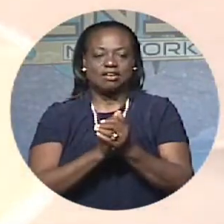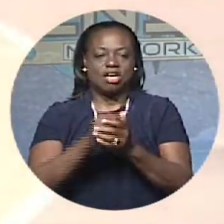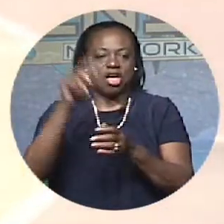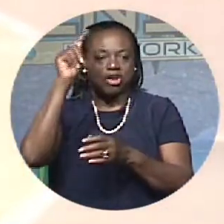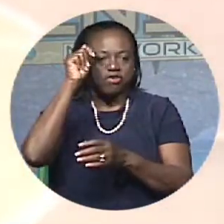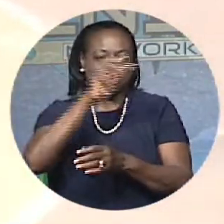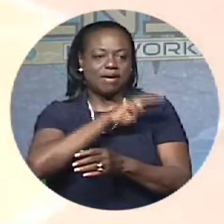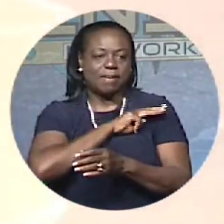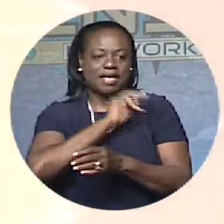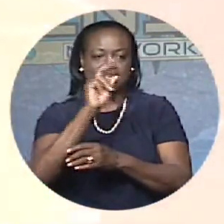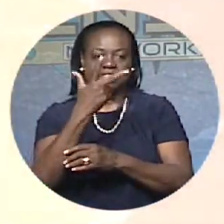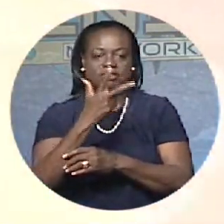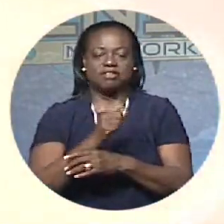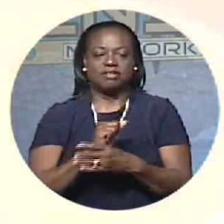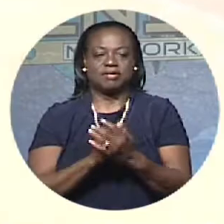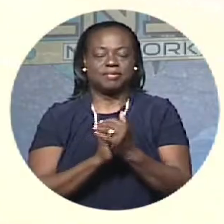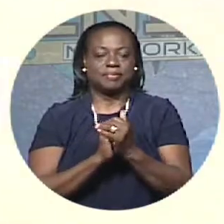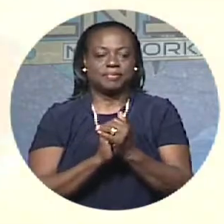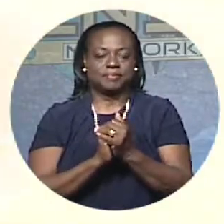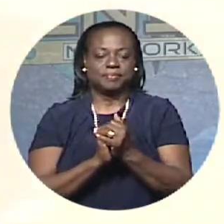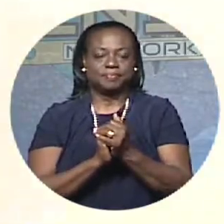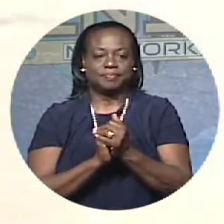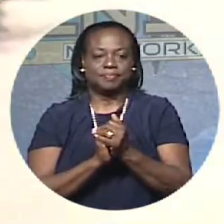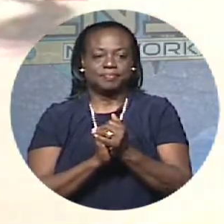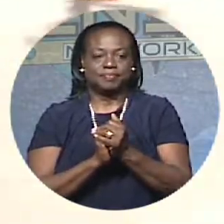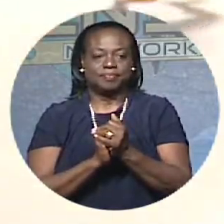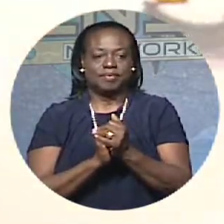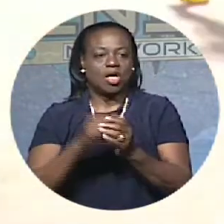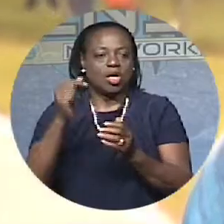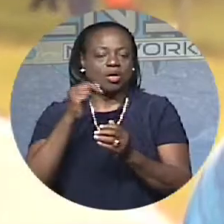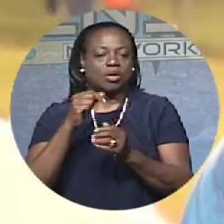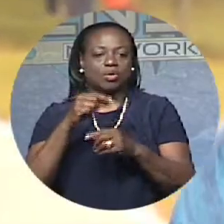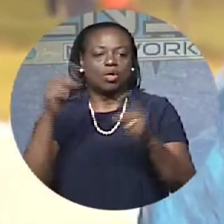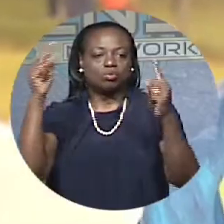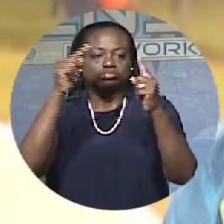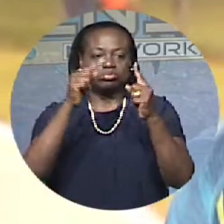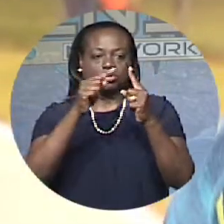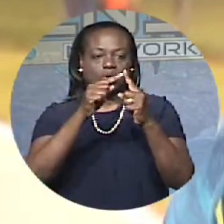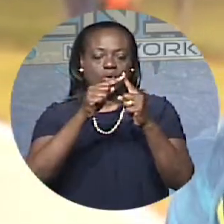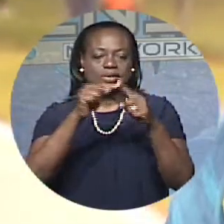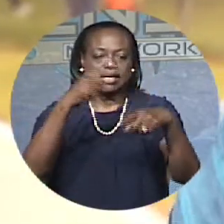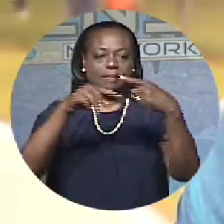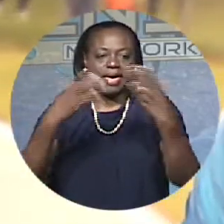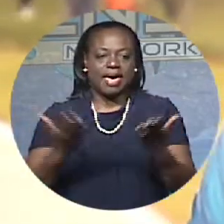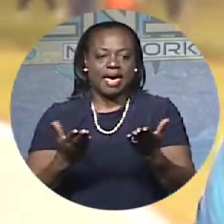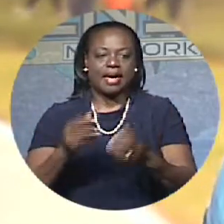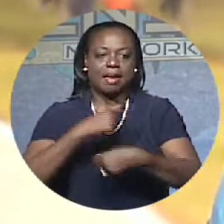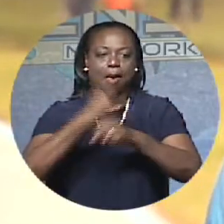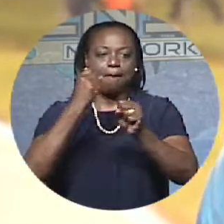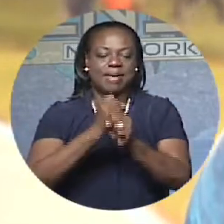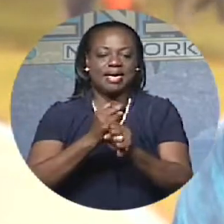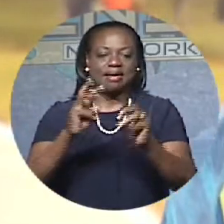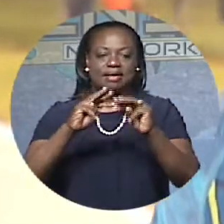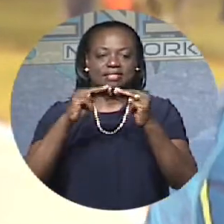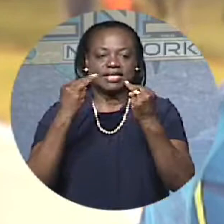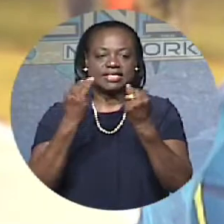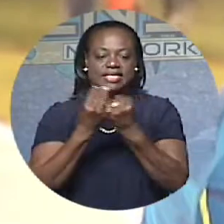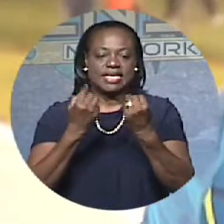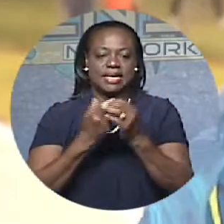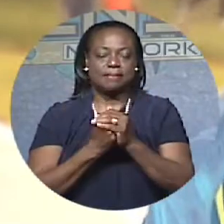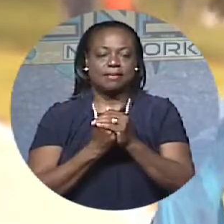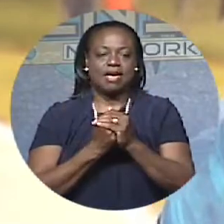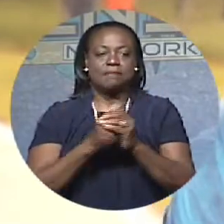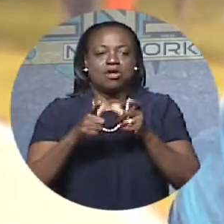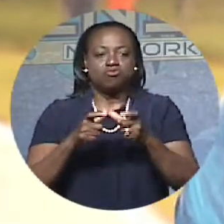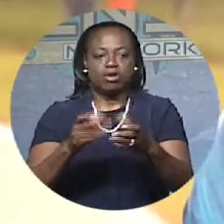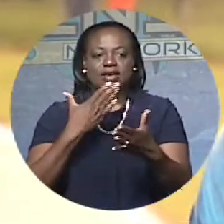Ranomaki third in 10.25. Goal was to come out here and make the team. You know, I already have the standard. And, you know, I've been running pretty good so far,